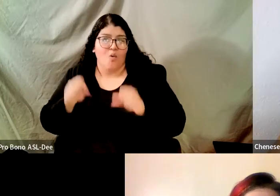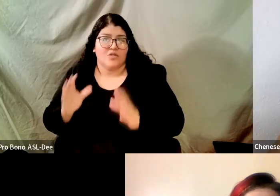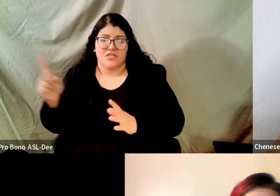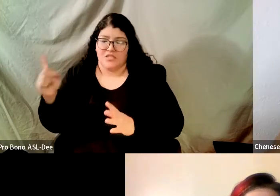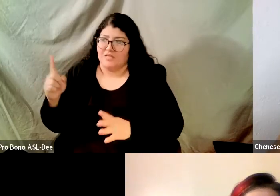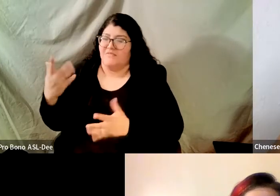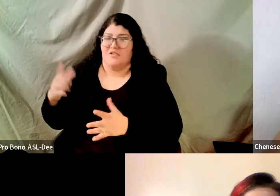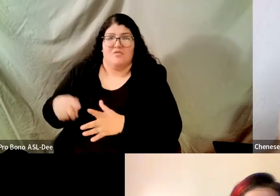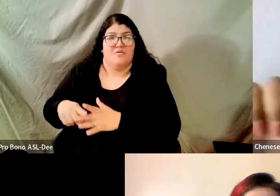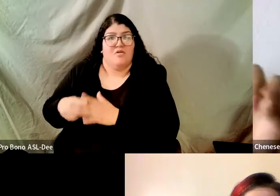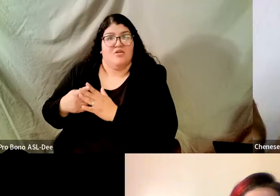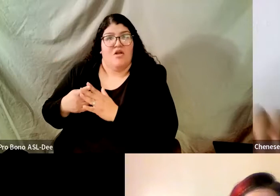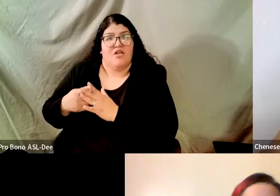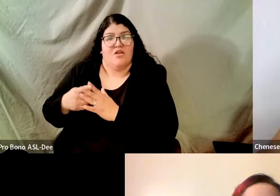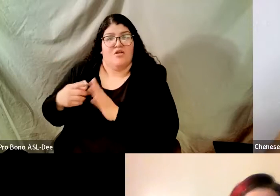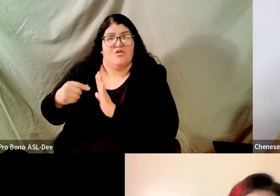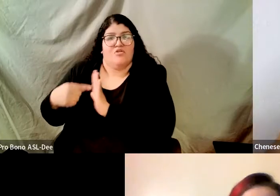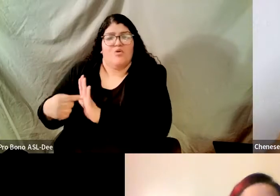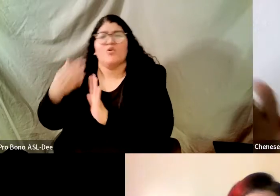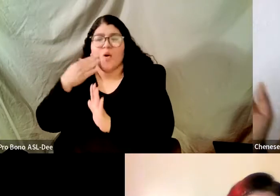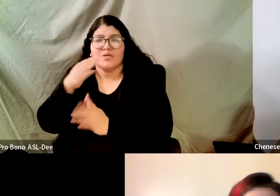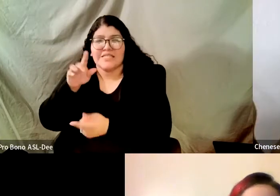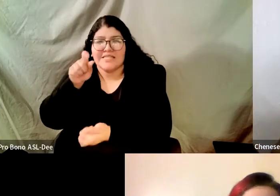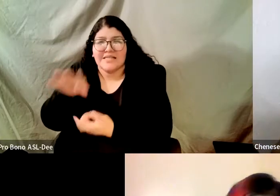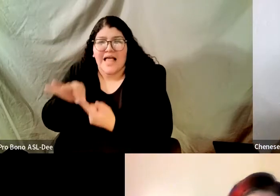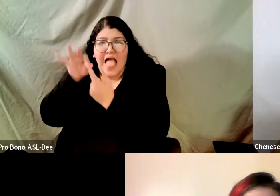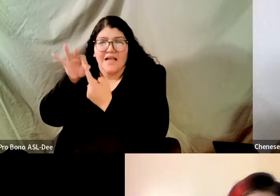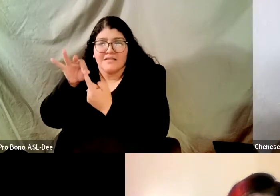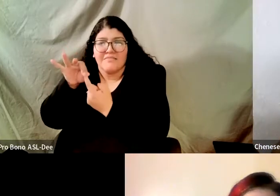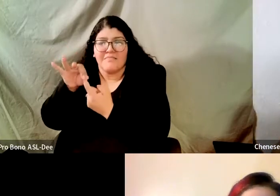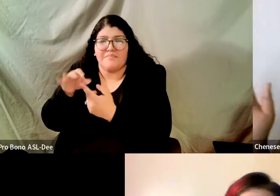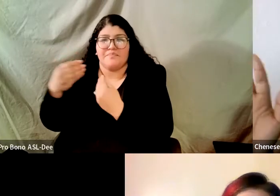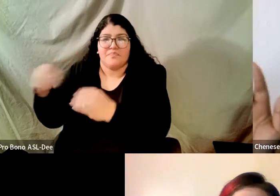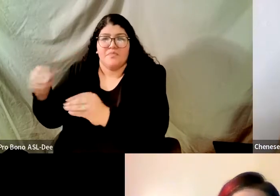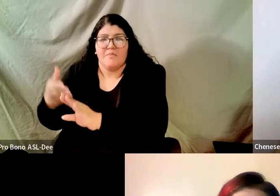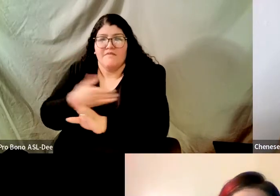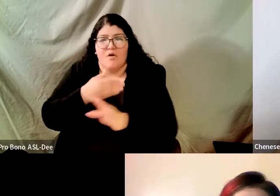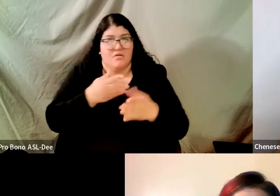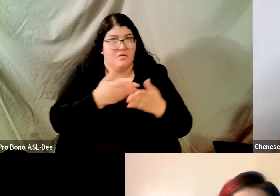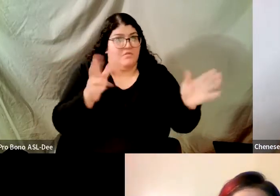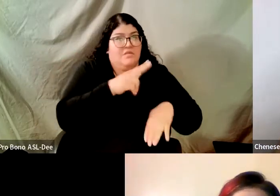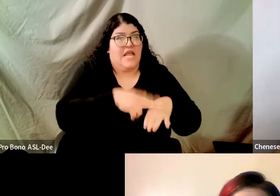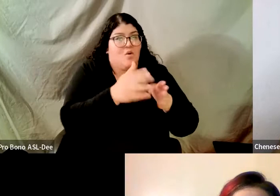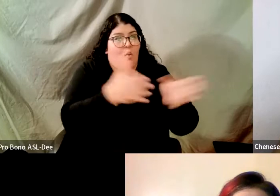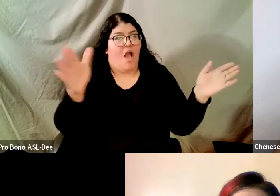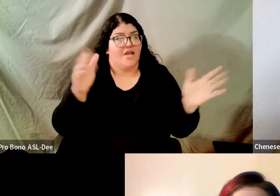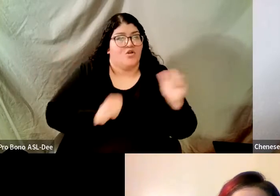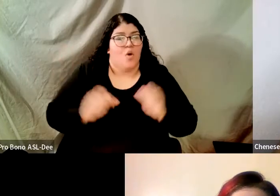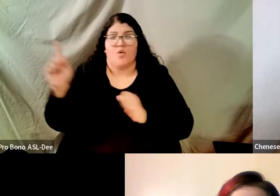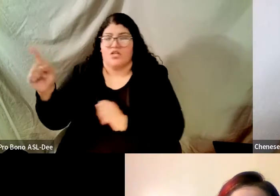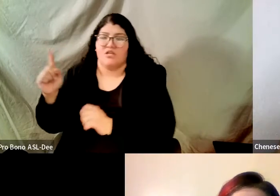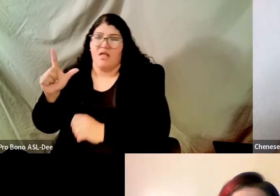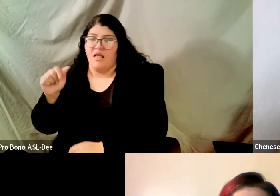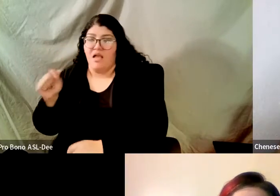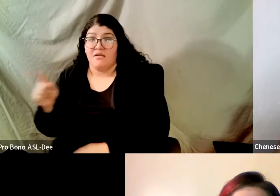previewing in Los Angeles. You know how they do select markets before they roll out the show nationwide. And somebody at NAAFA thought